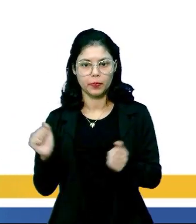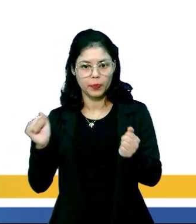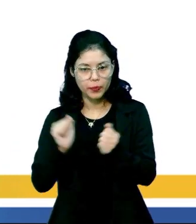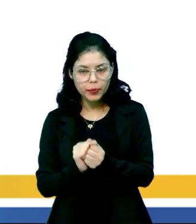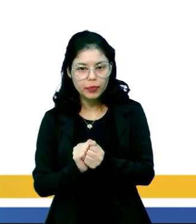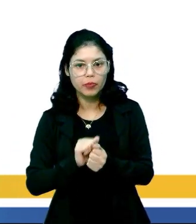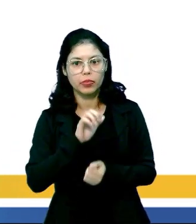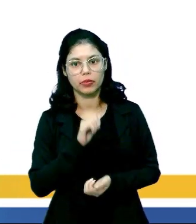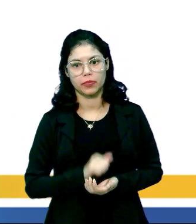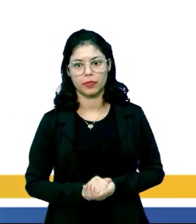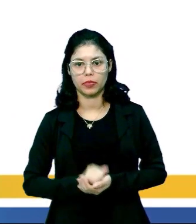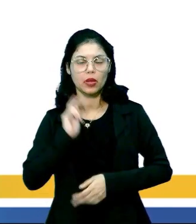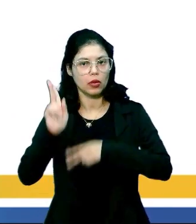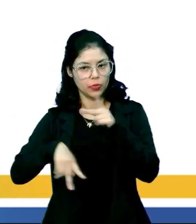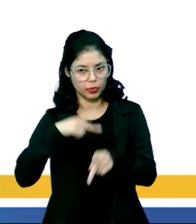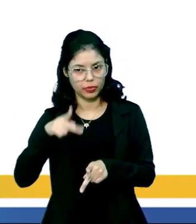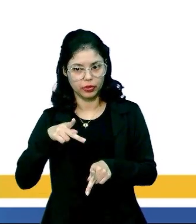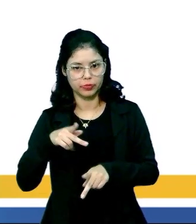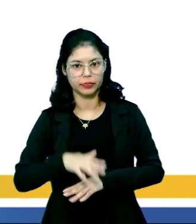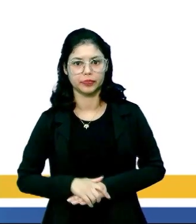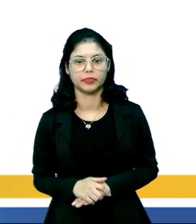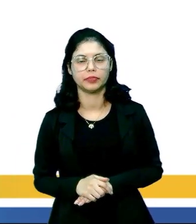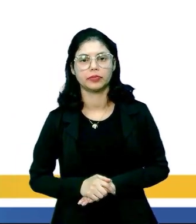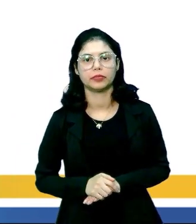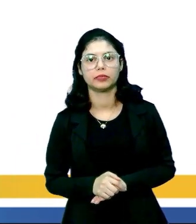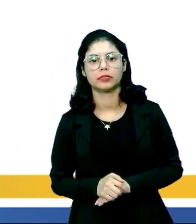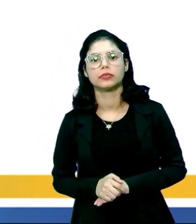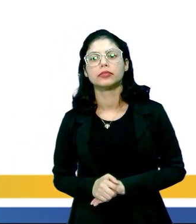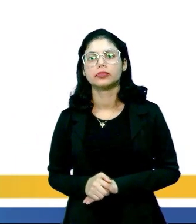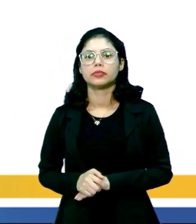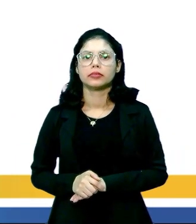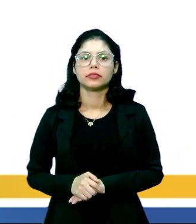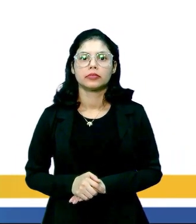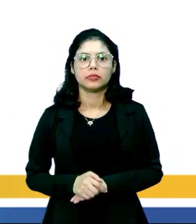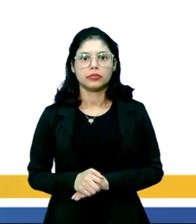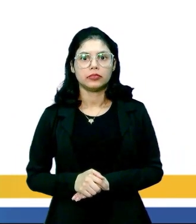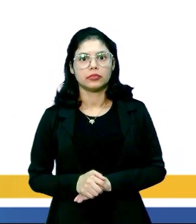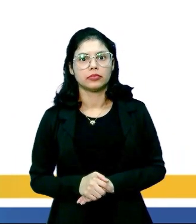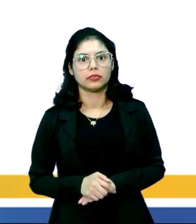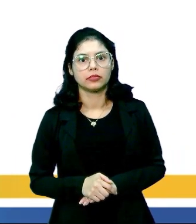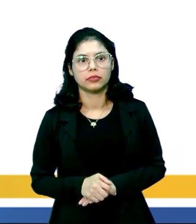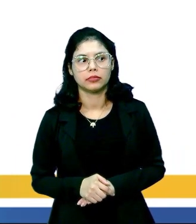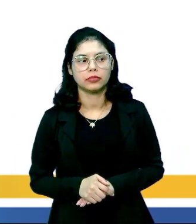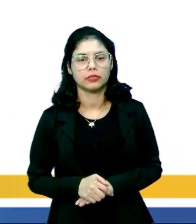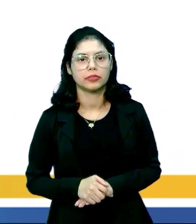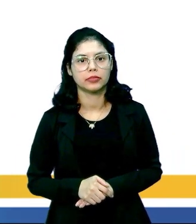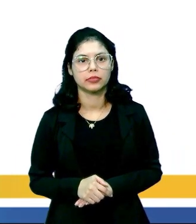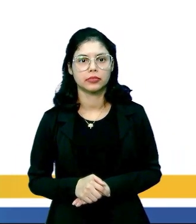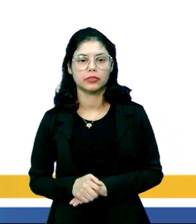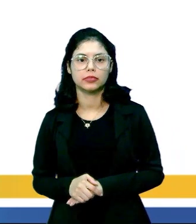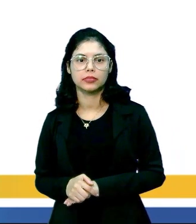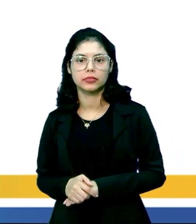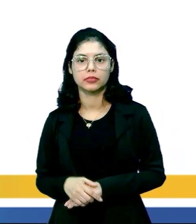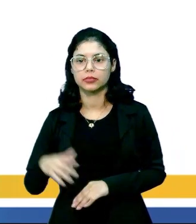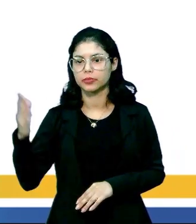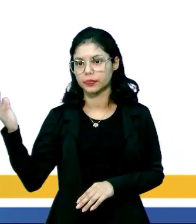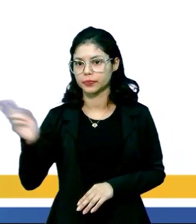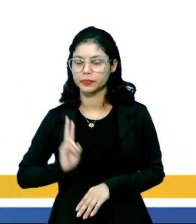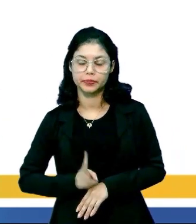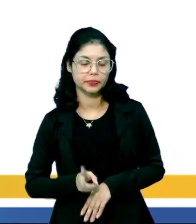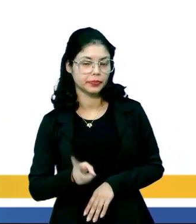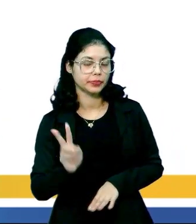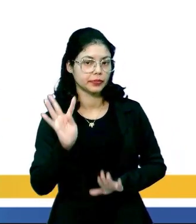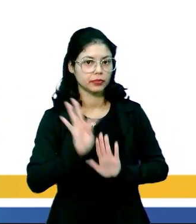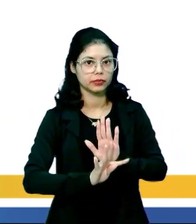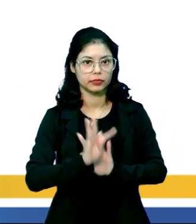under to popularity continuando o texto na outra coluna da